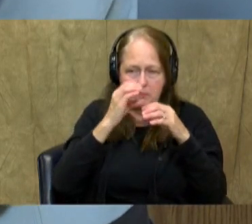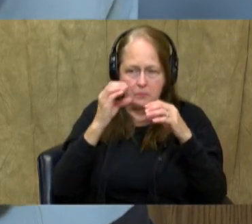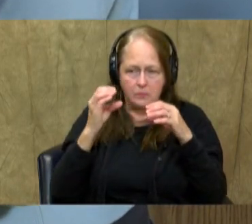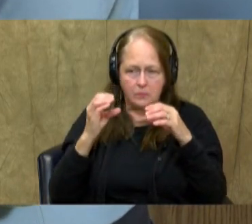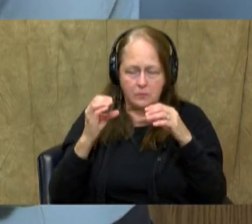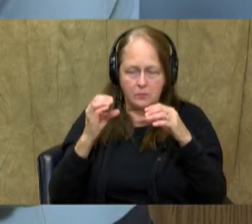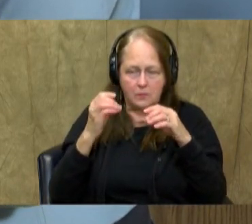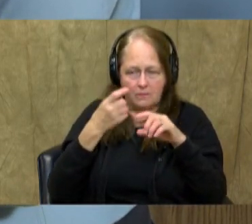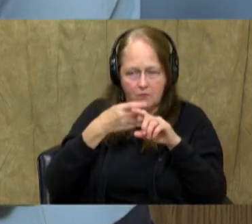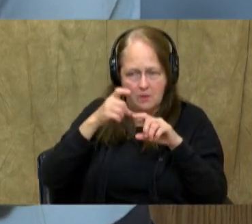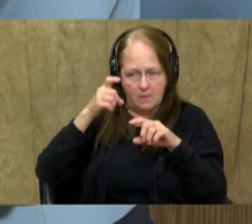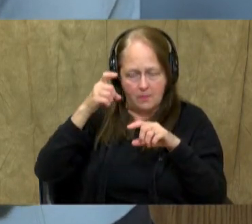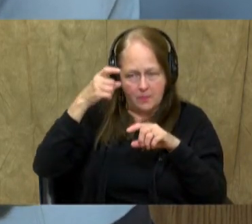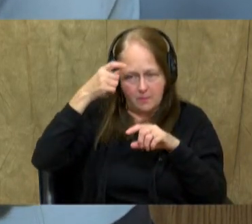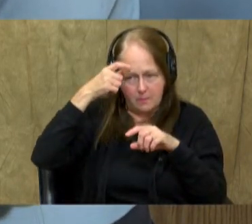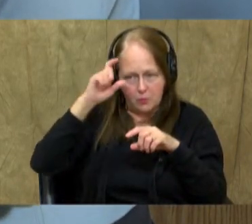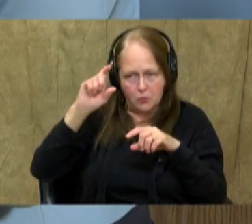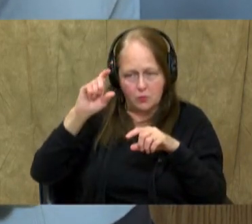into the shadow.